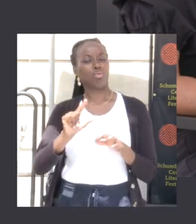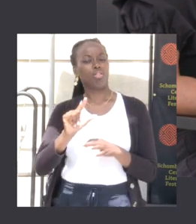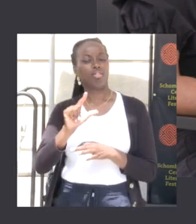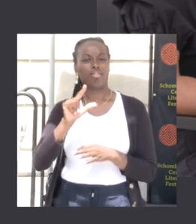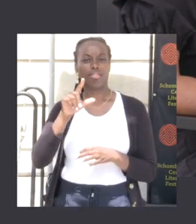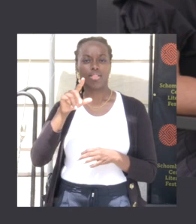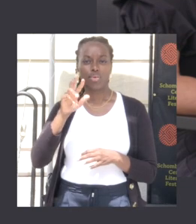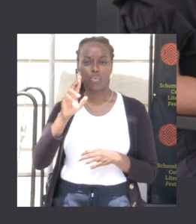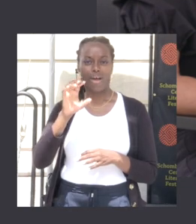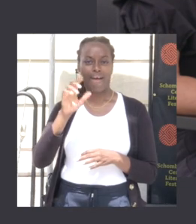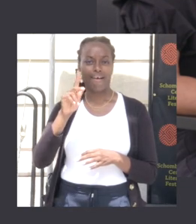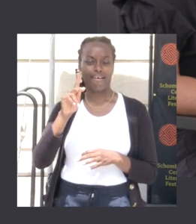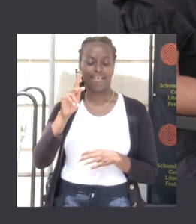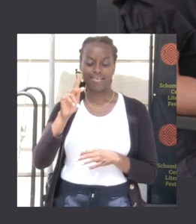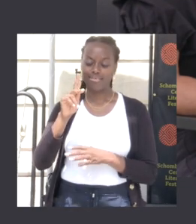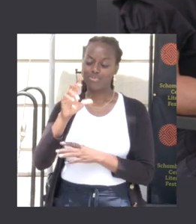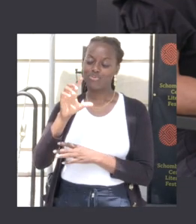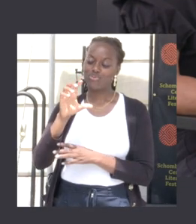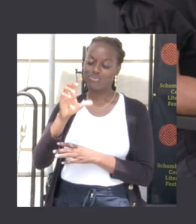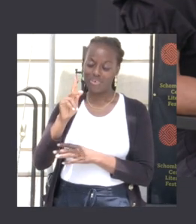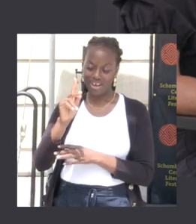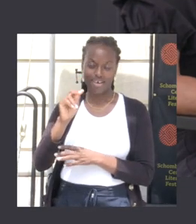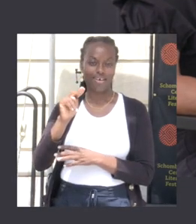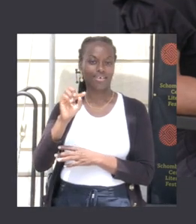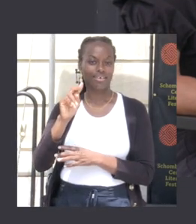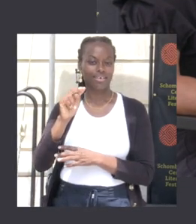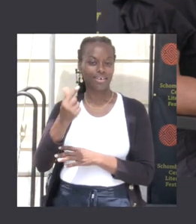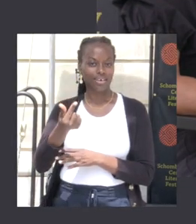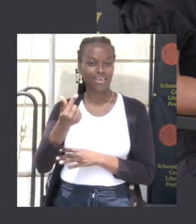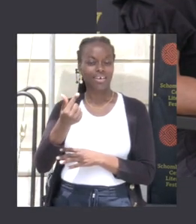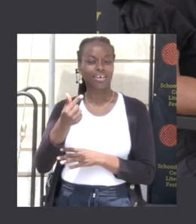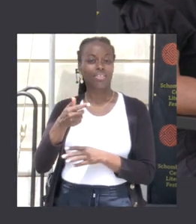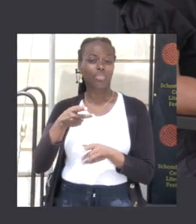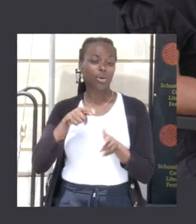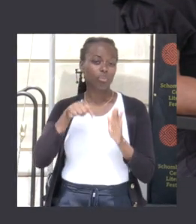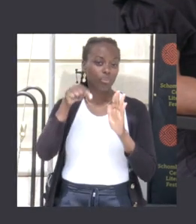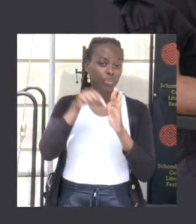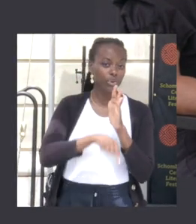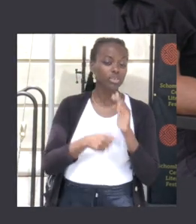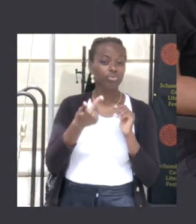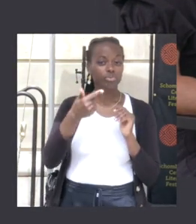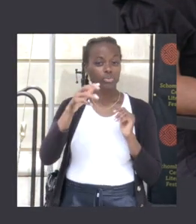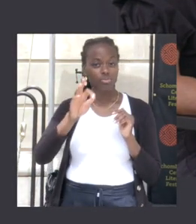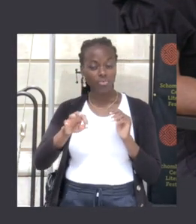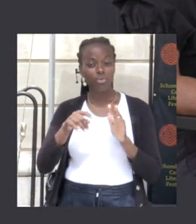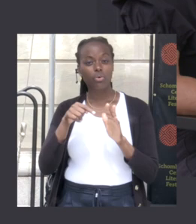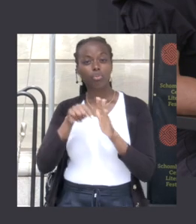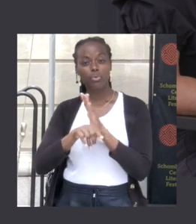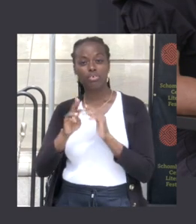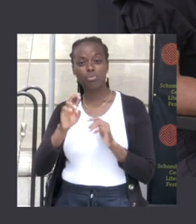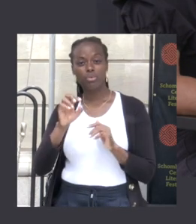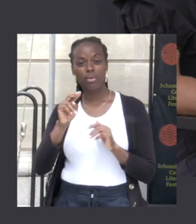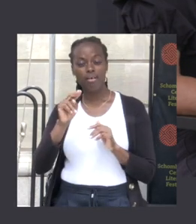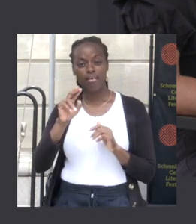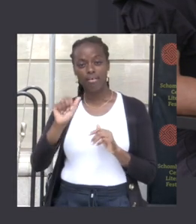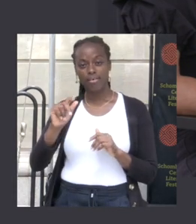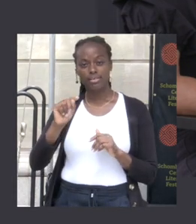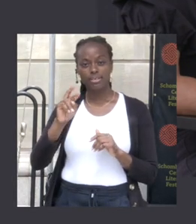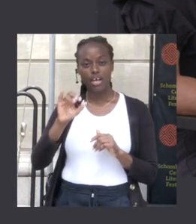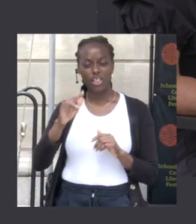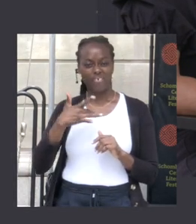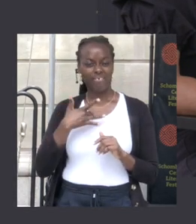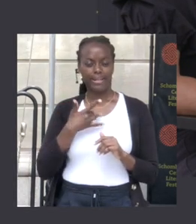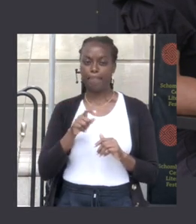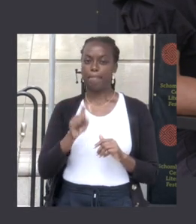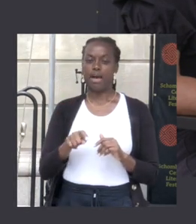And, you know, with the state murders of George Floyd and Breonna Taylor, I started feeling a sense of urgency to get this book out.